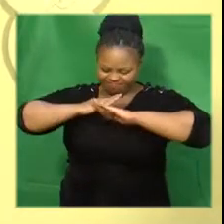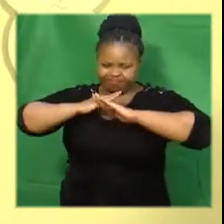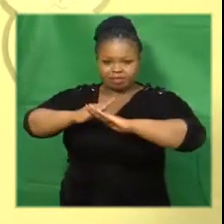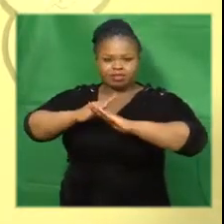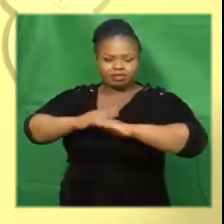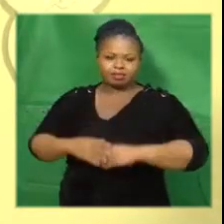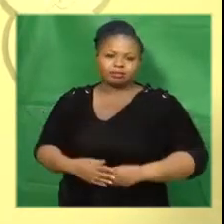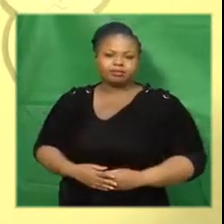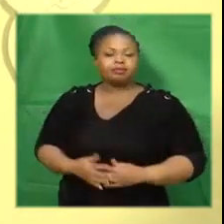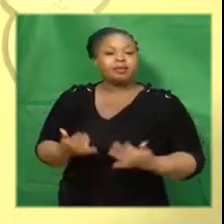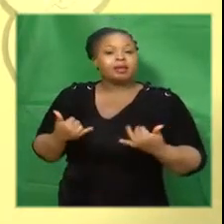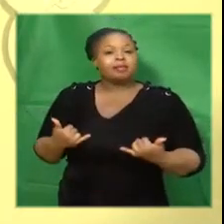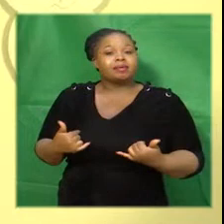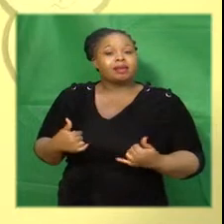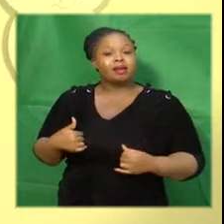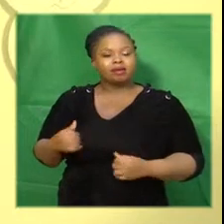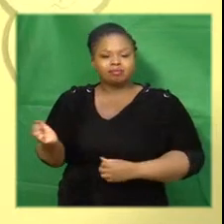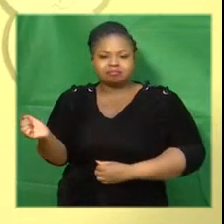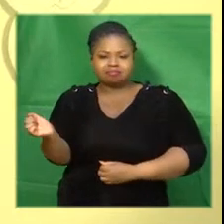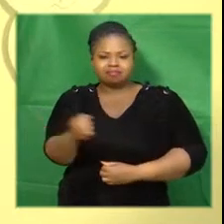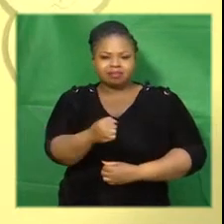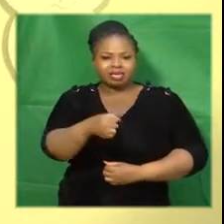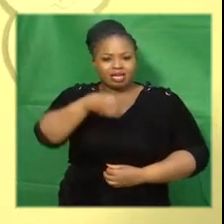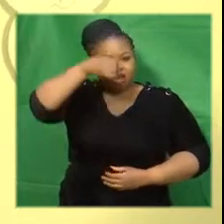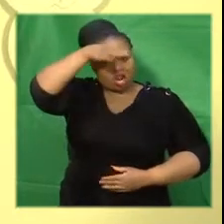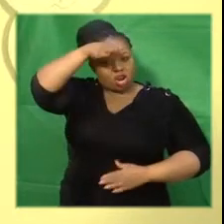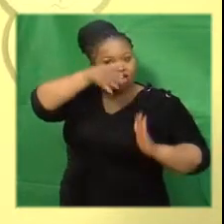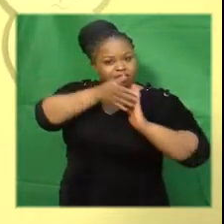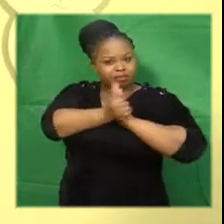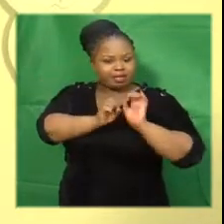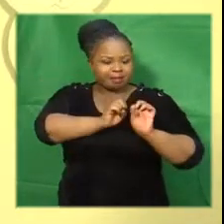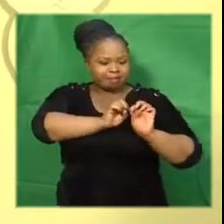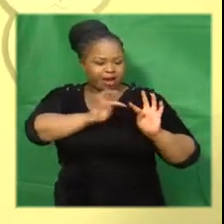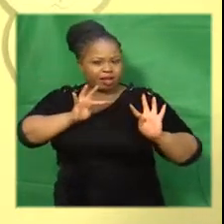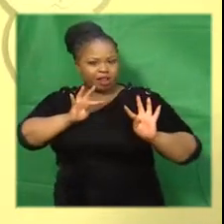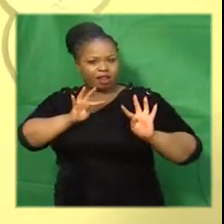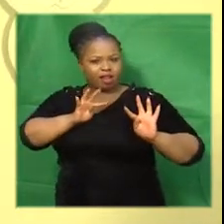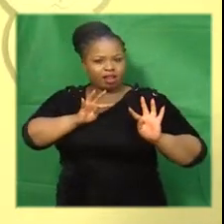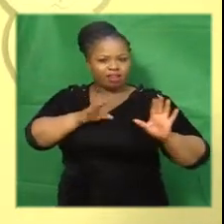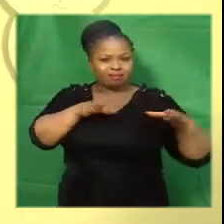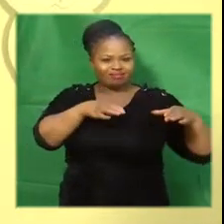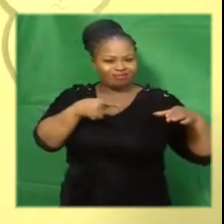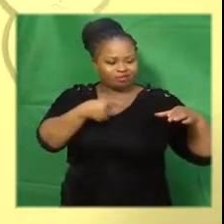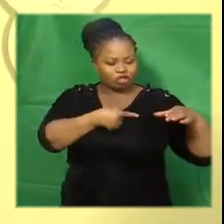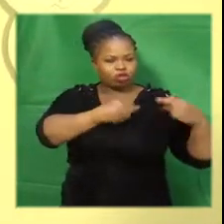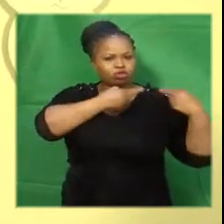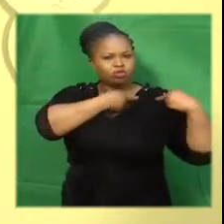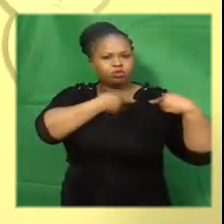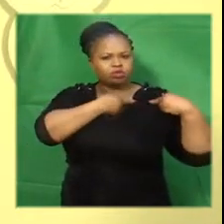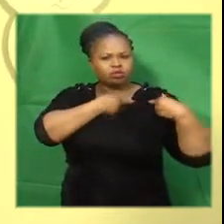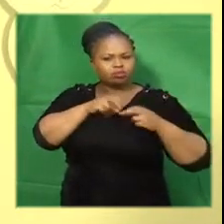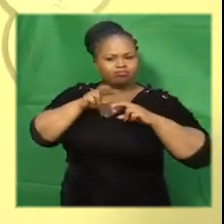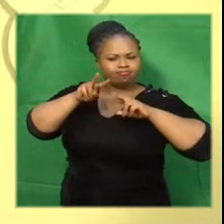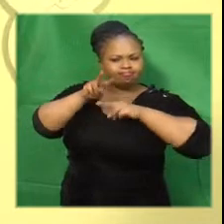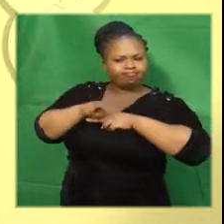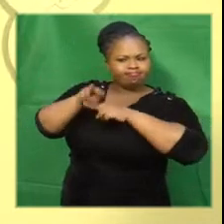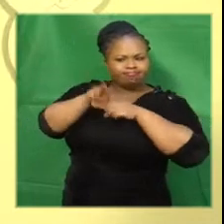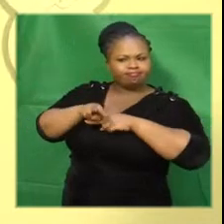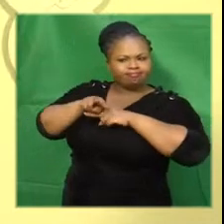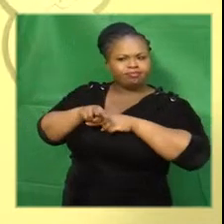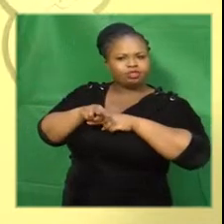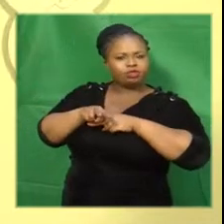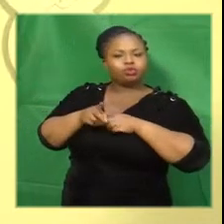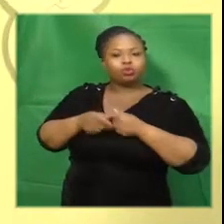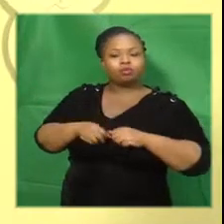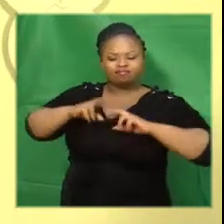I'm appointing an expert panel to lead a thorough and critical review of our